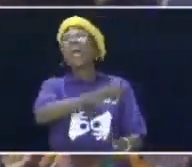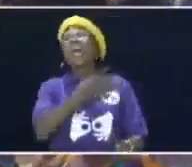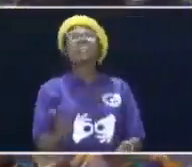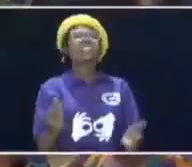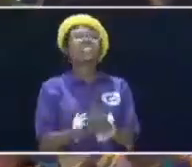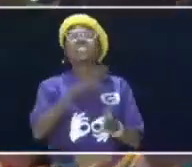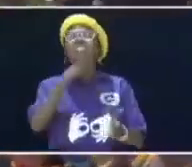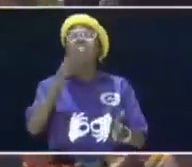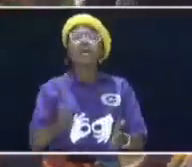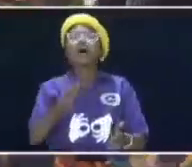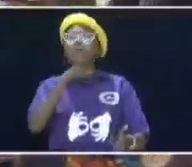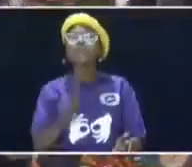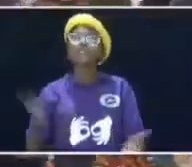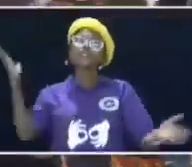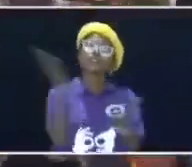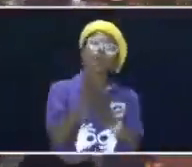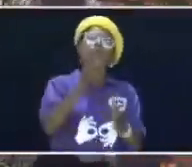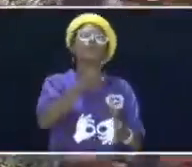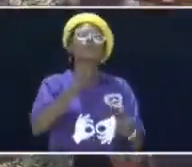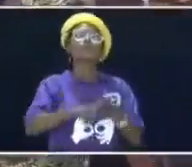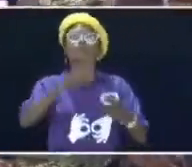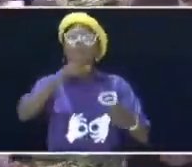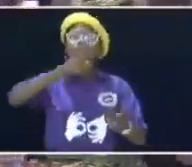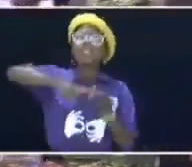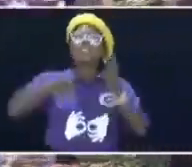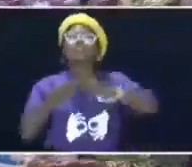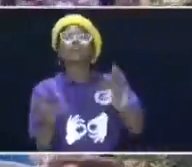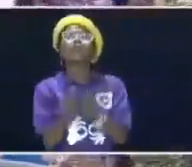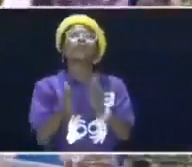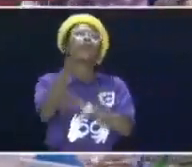been resisting you from partnering with God.